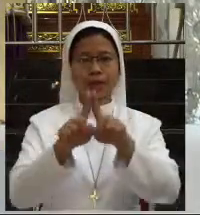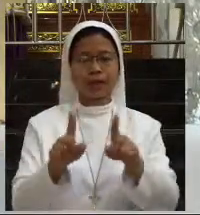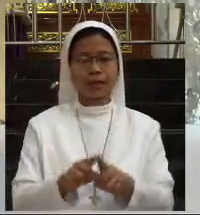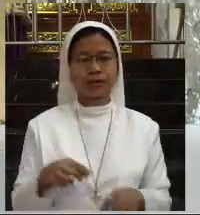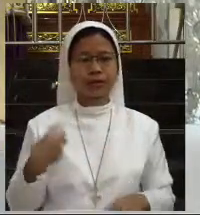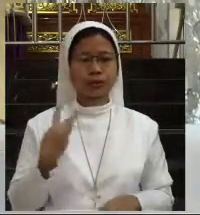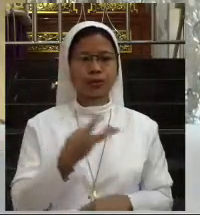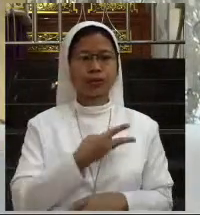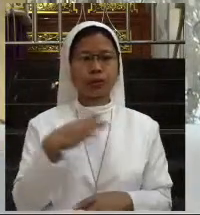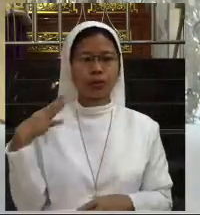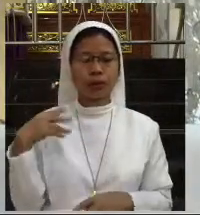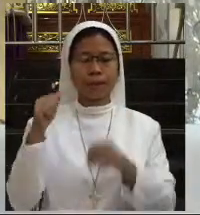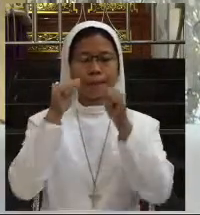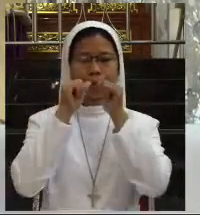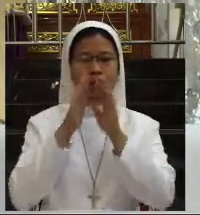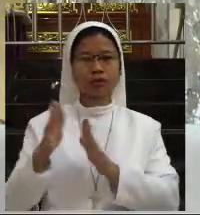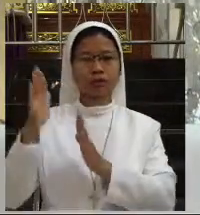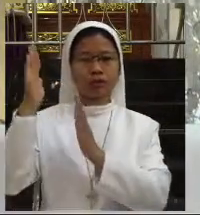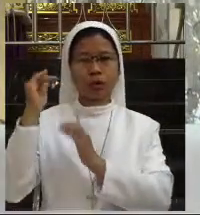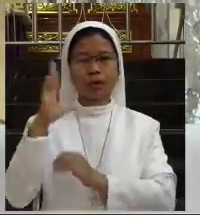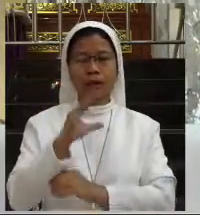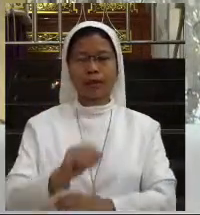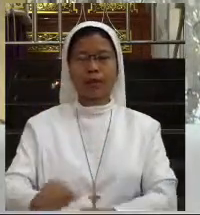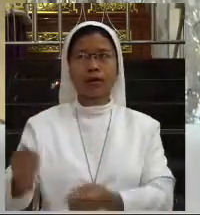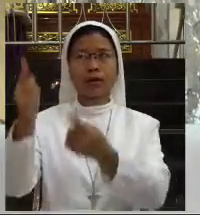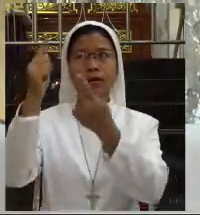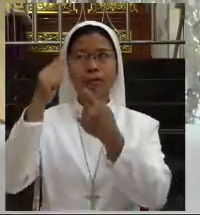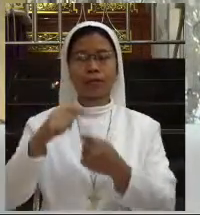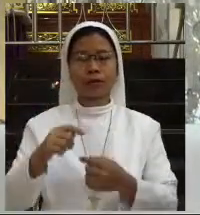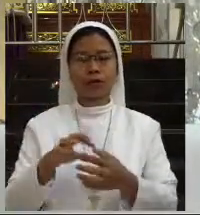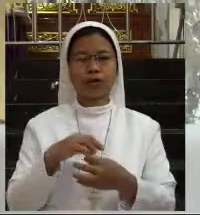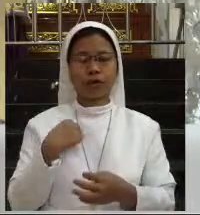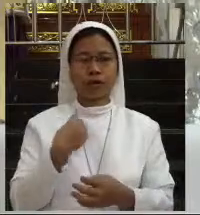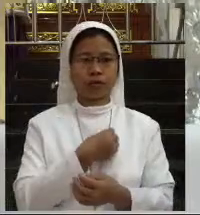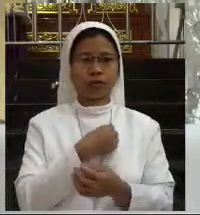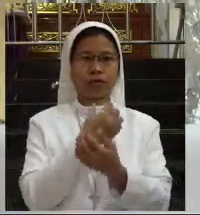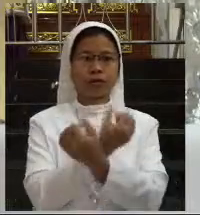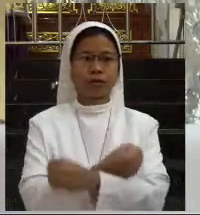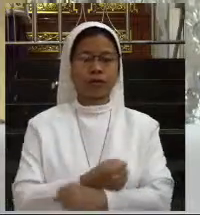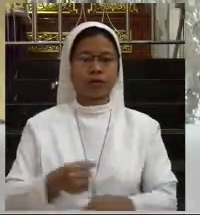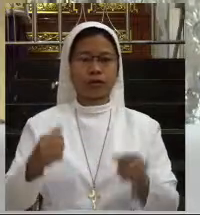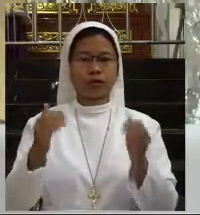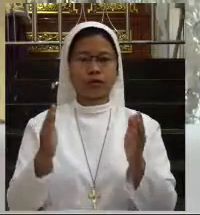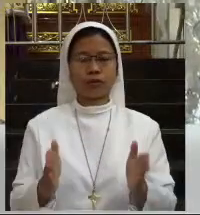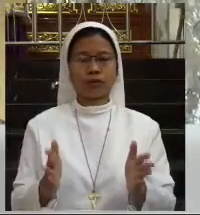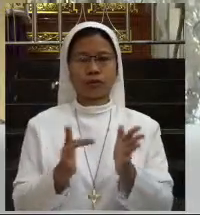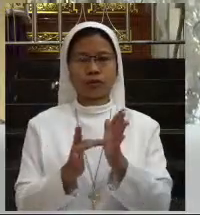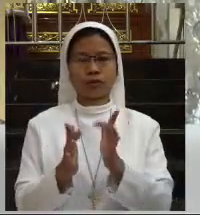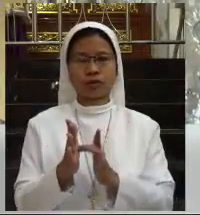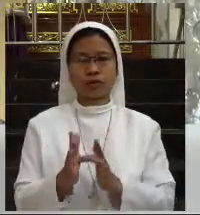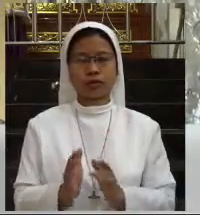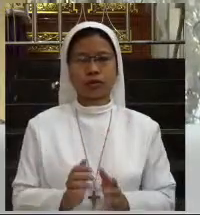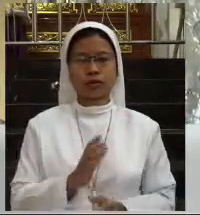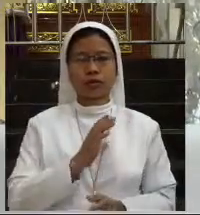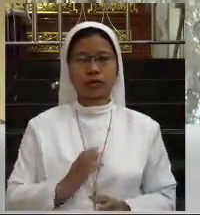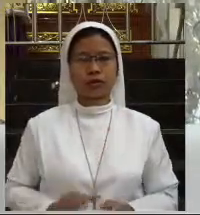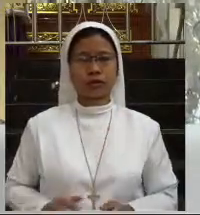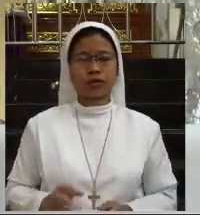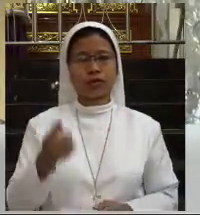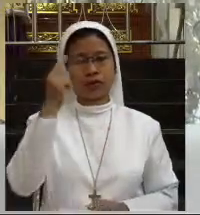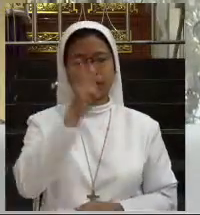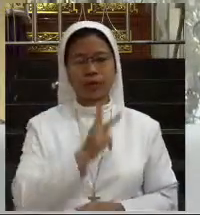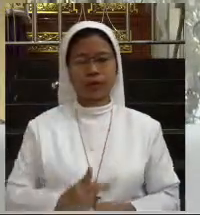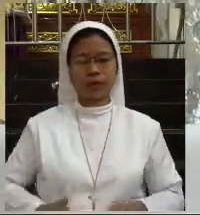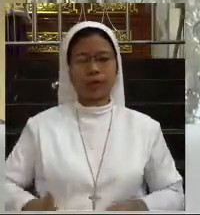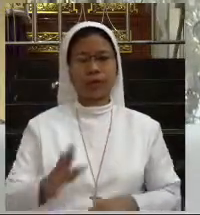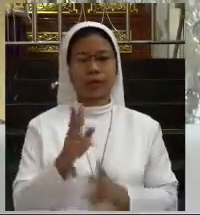we await the blessed hope and the coming of our Savior, Jesus Christ. For the kingdom, the power, and